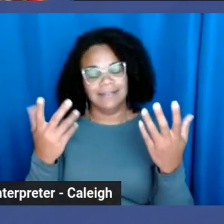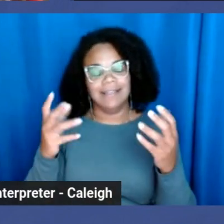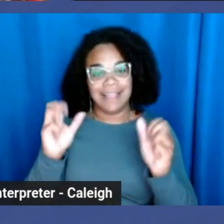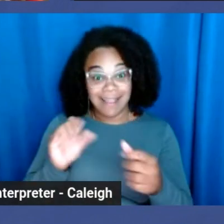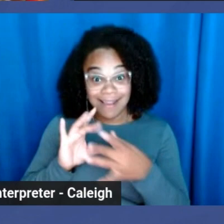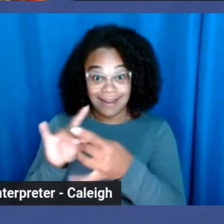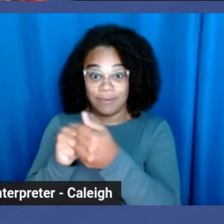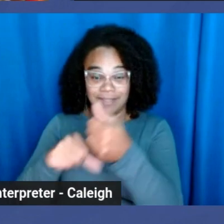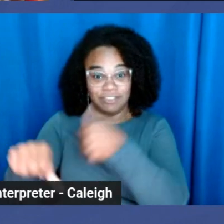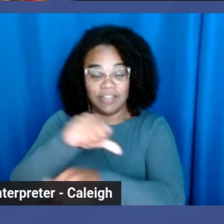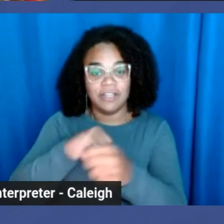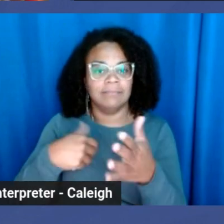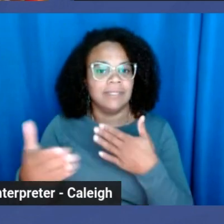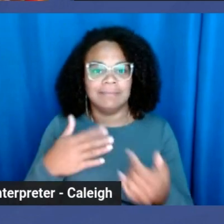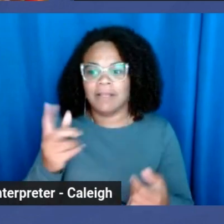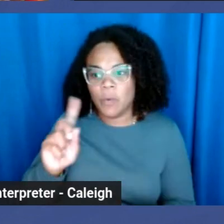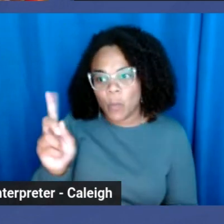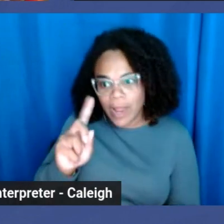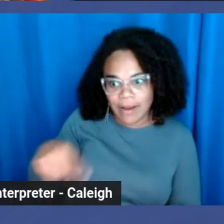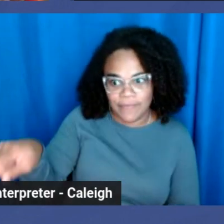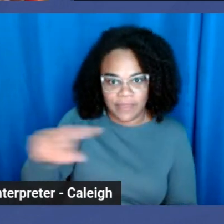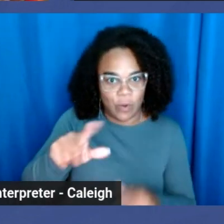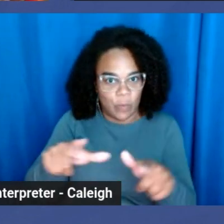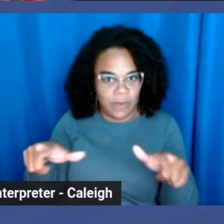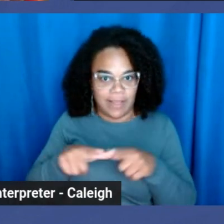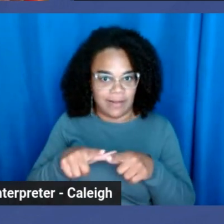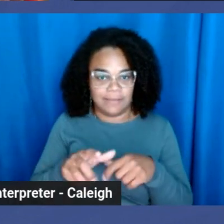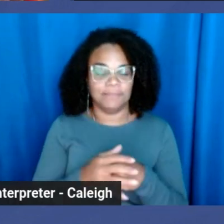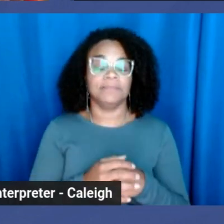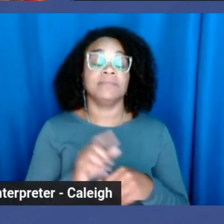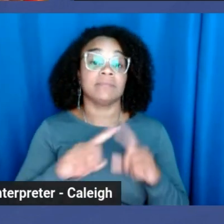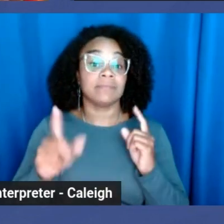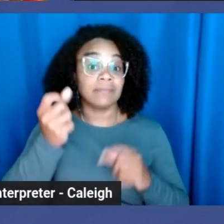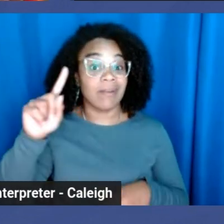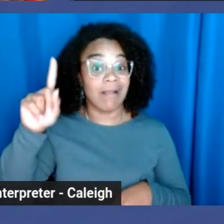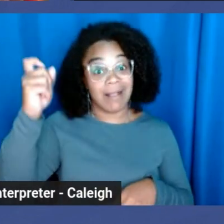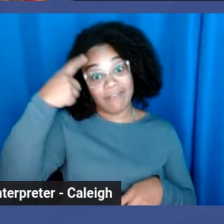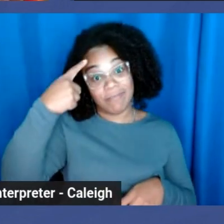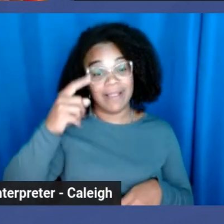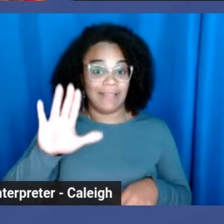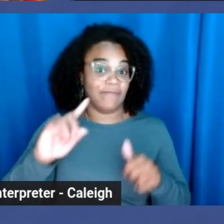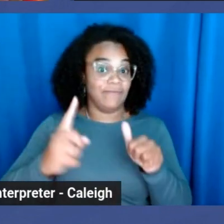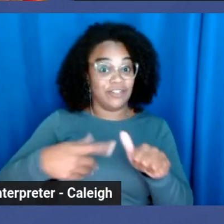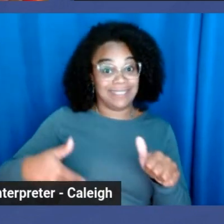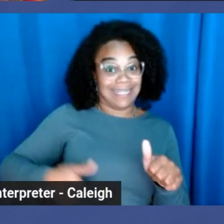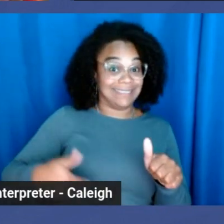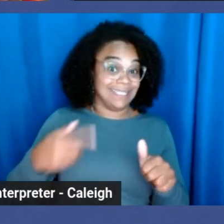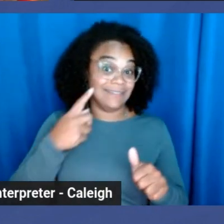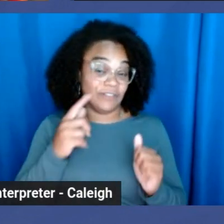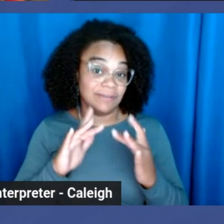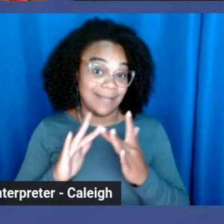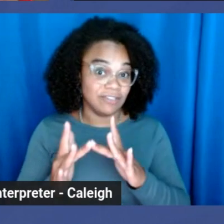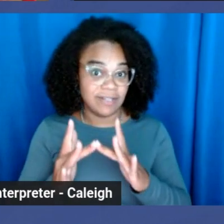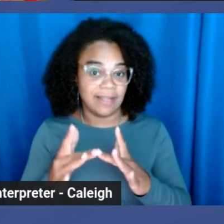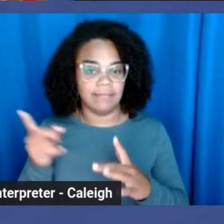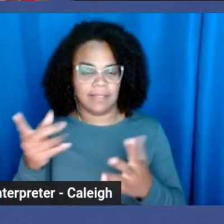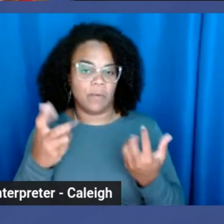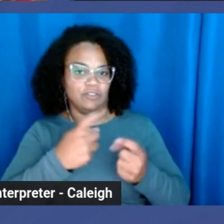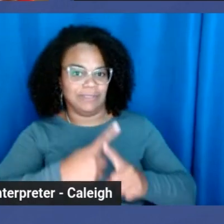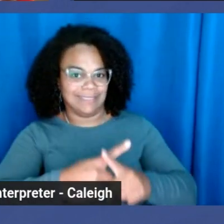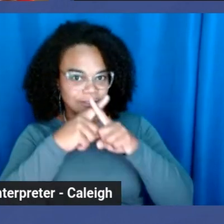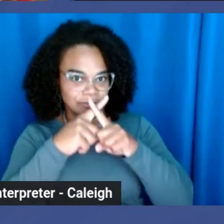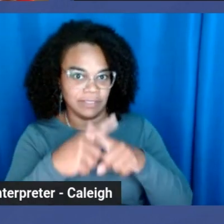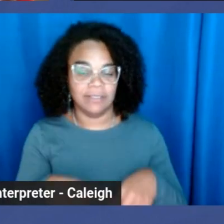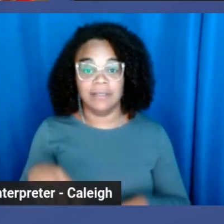time. But the government's first instinct when it came to the internet was to censor it. In